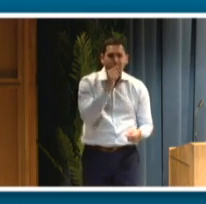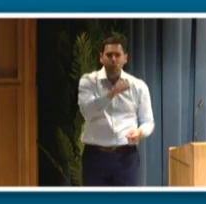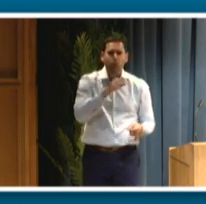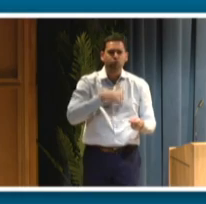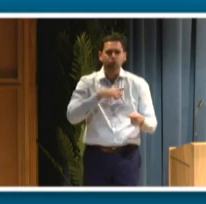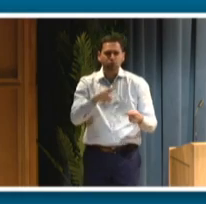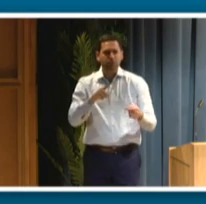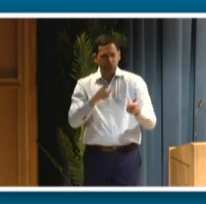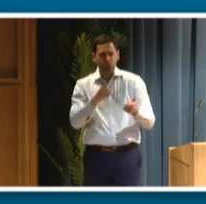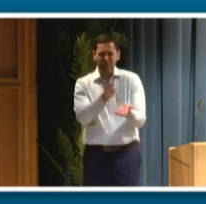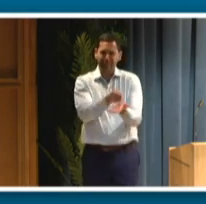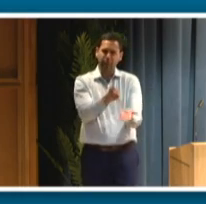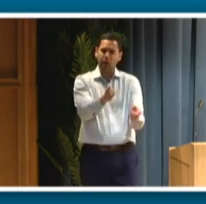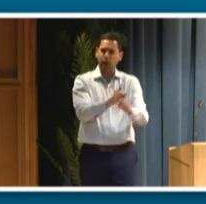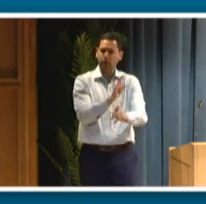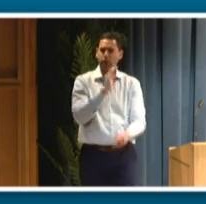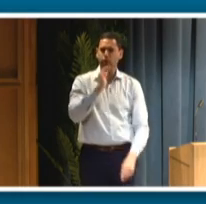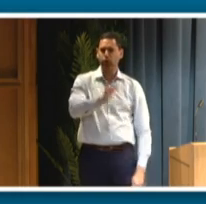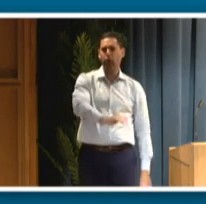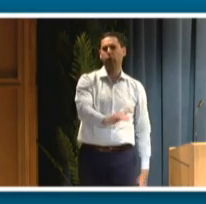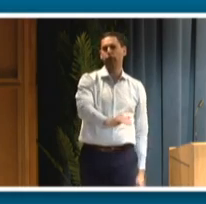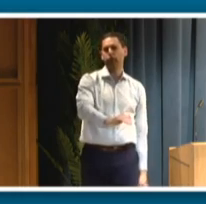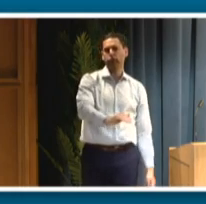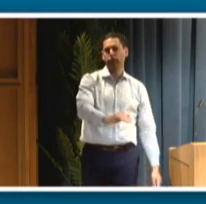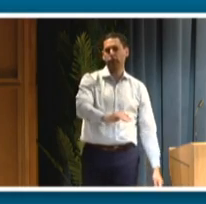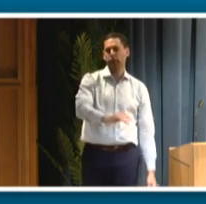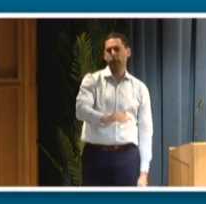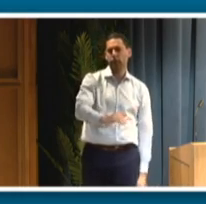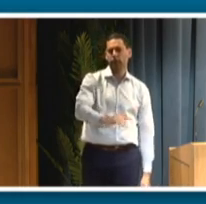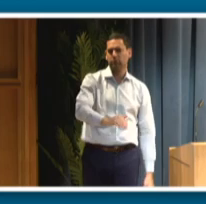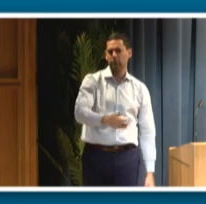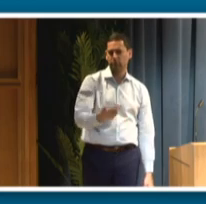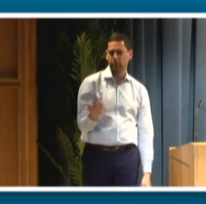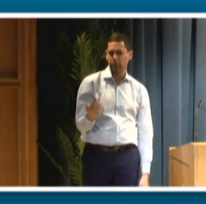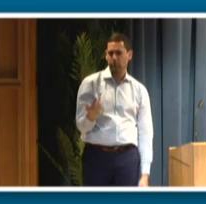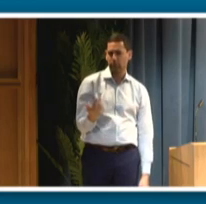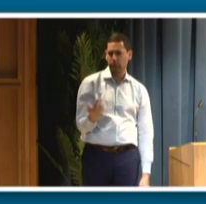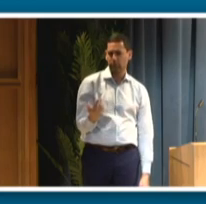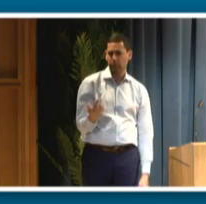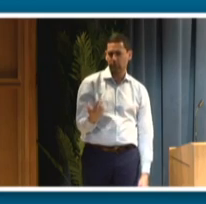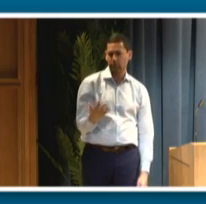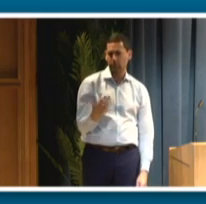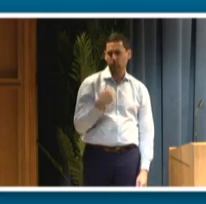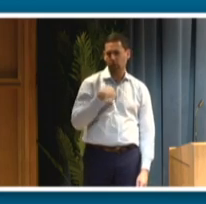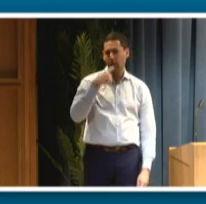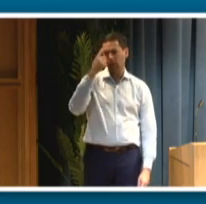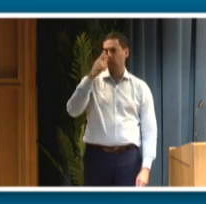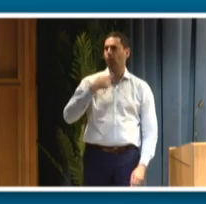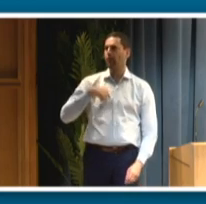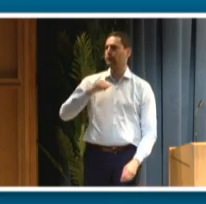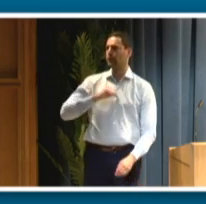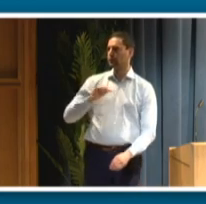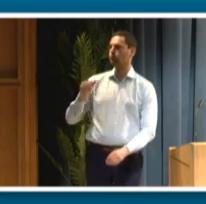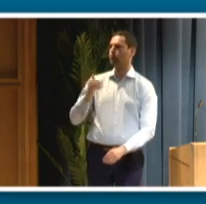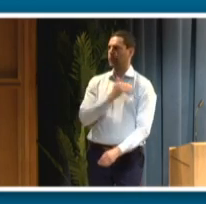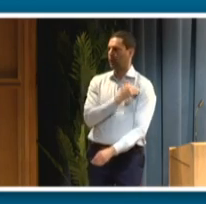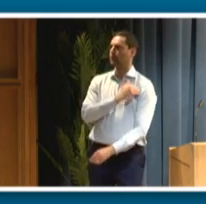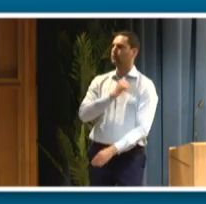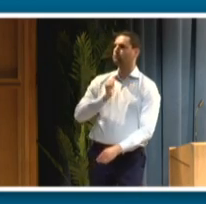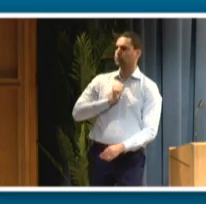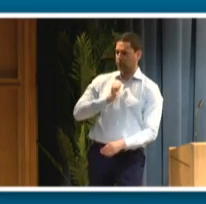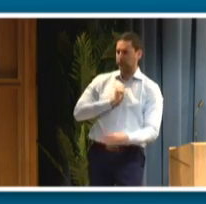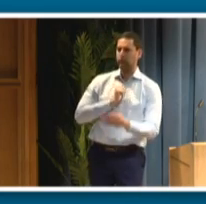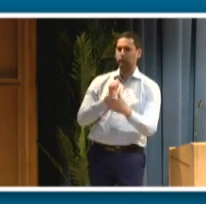such, right? And in order to do that, one has to make sure that they tell themselves, me as an adult, when I walk in the door, I have to remind myself, or at least sort